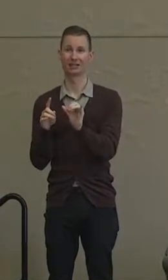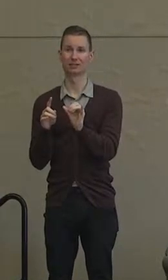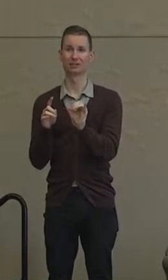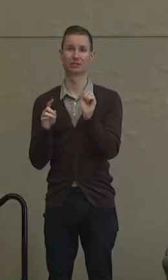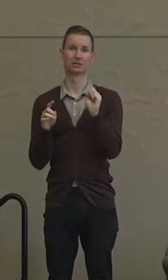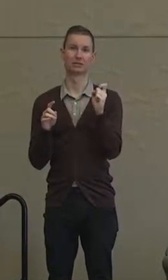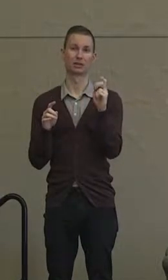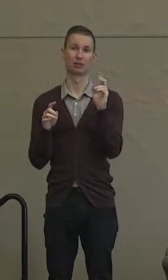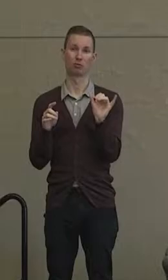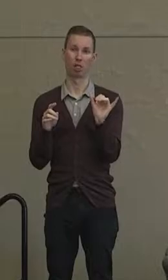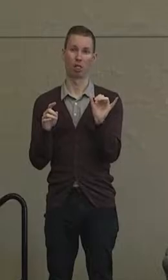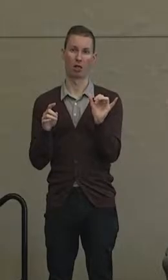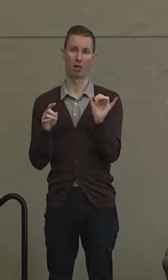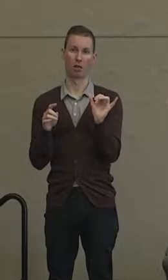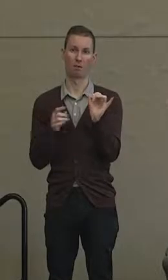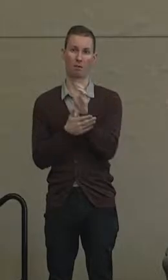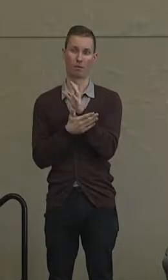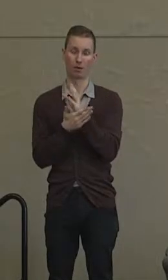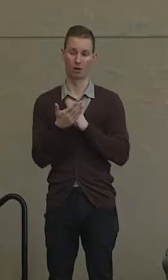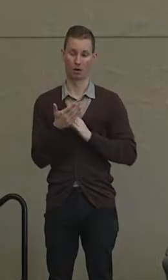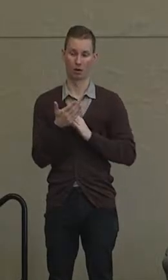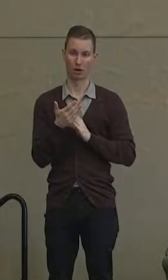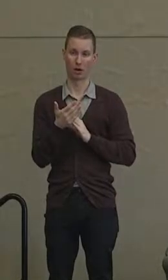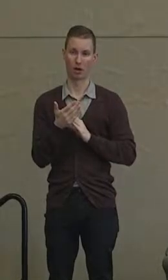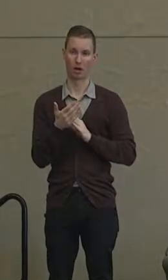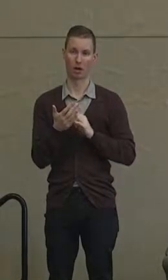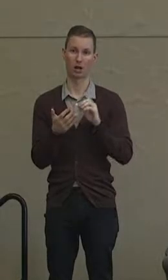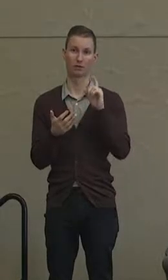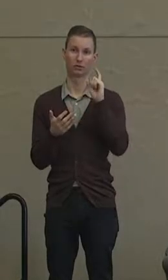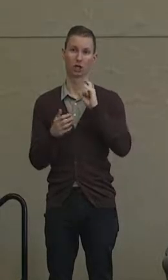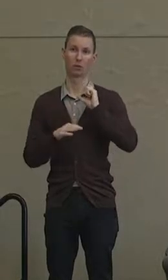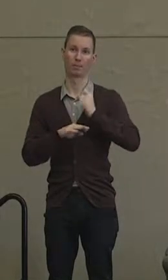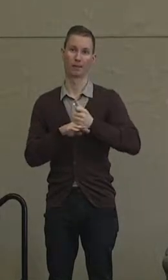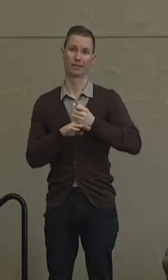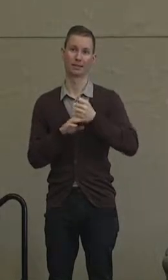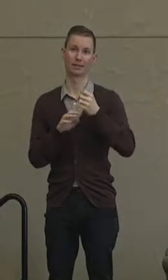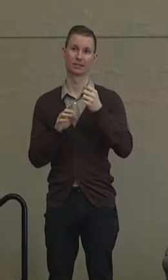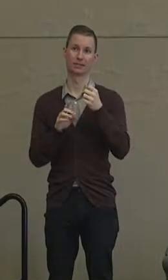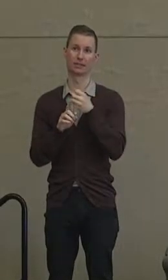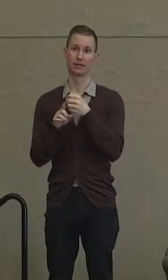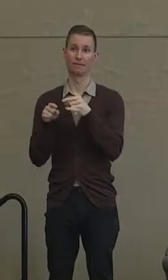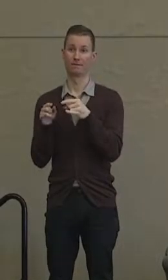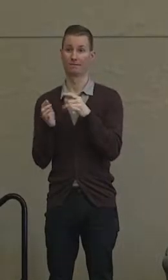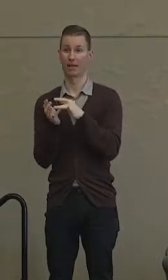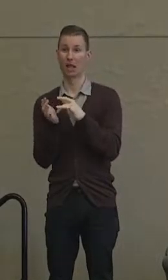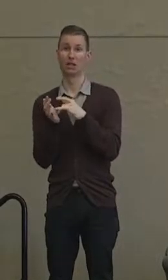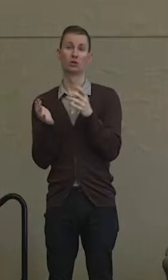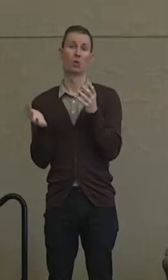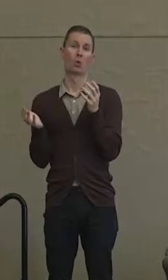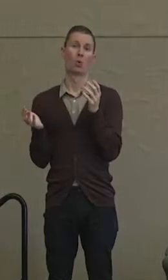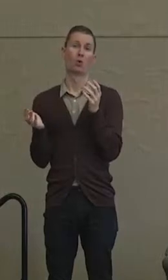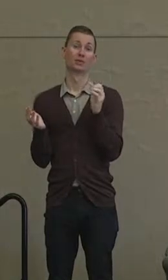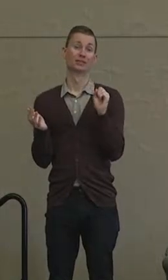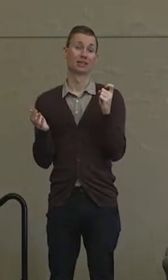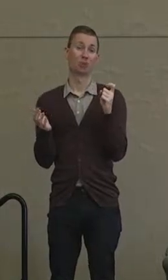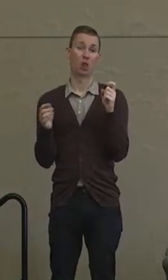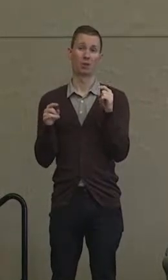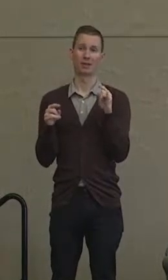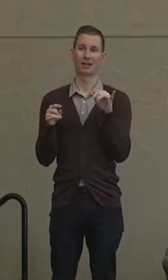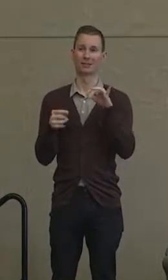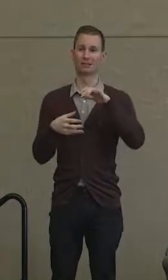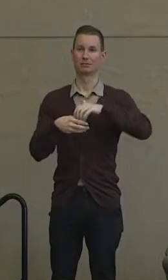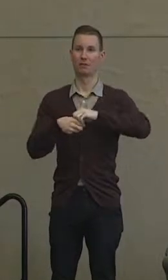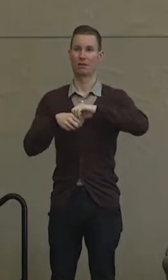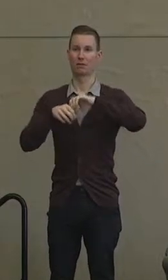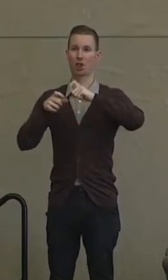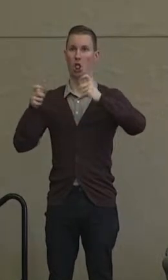form of gender-based violence. So sexual harassment fits within the context of a larger set